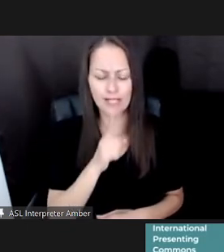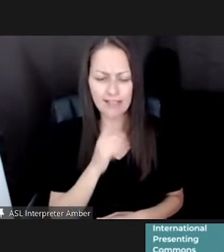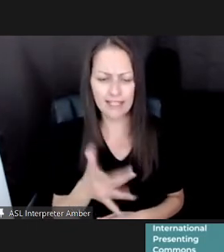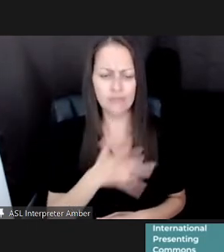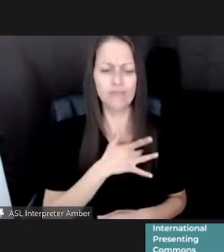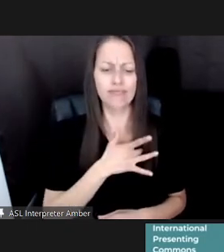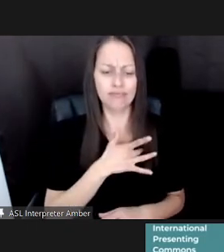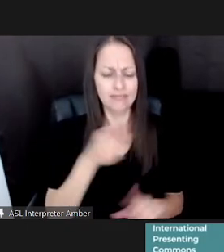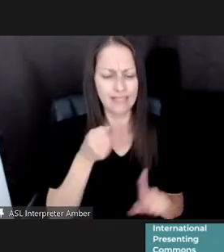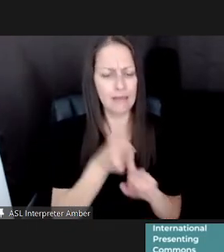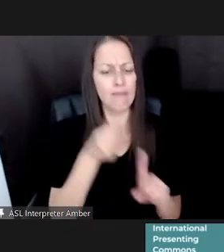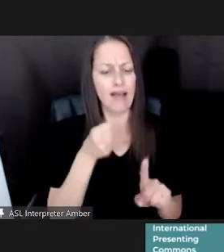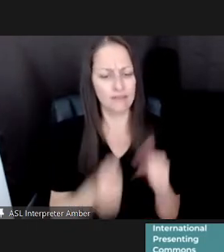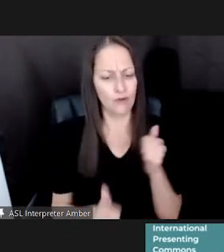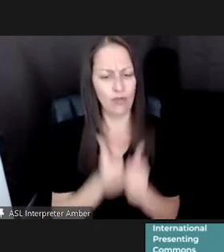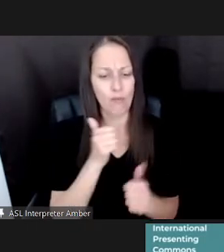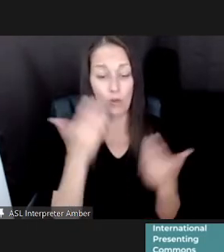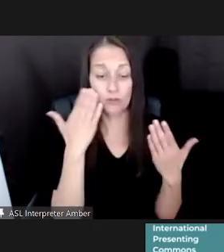very